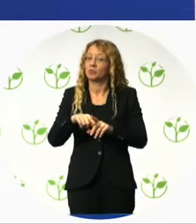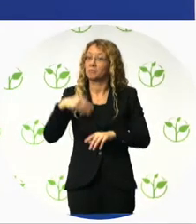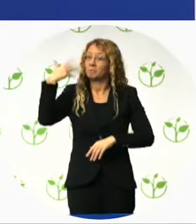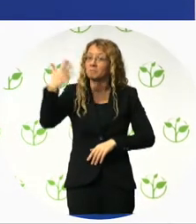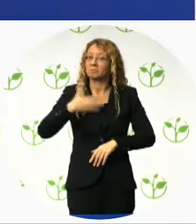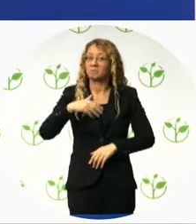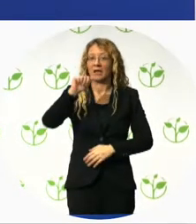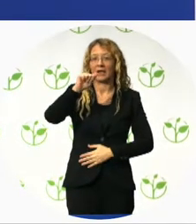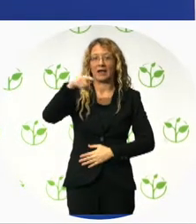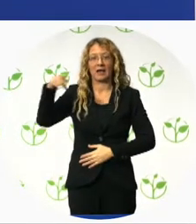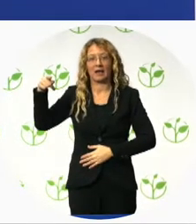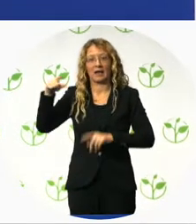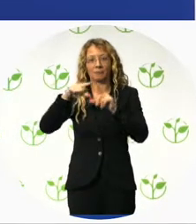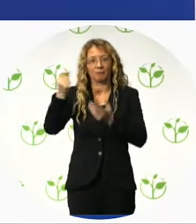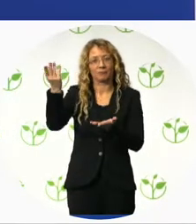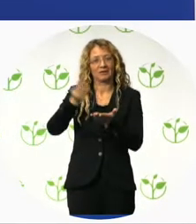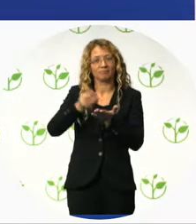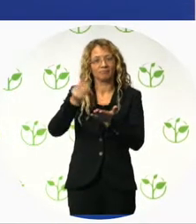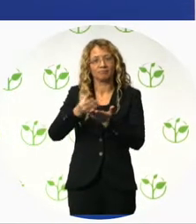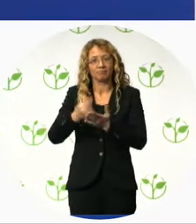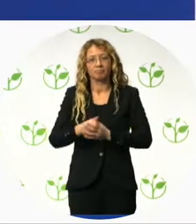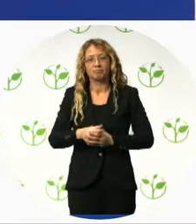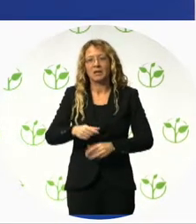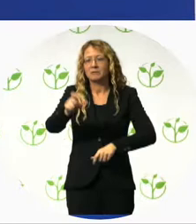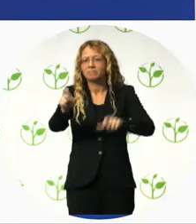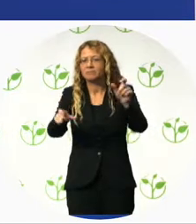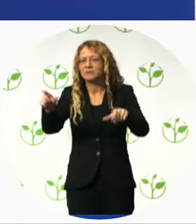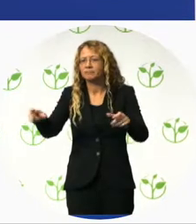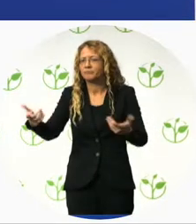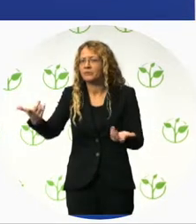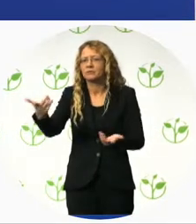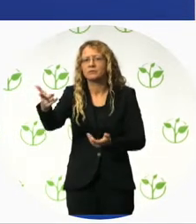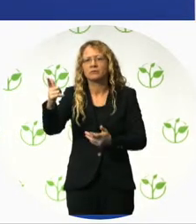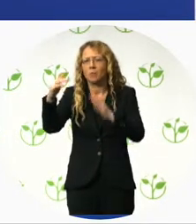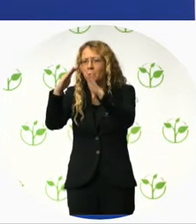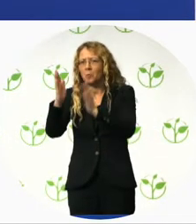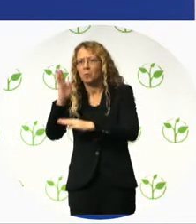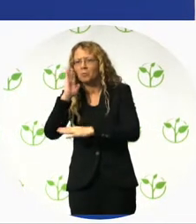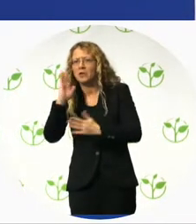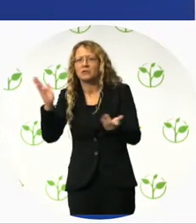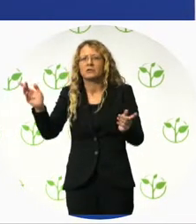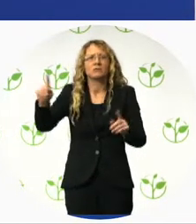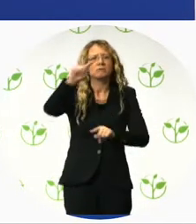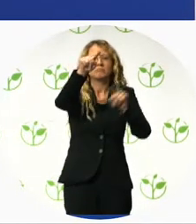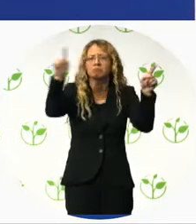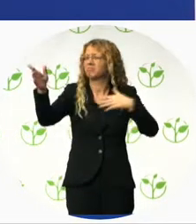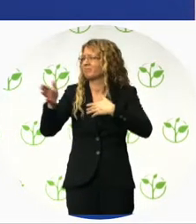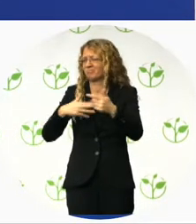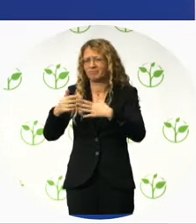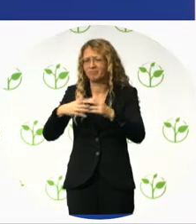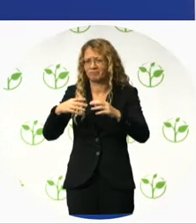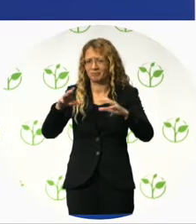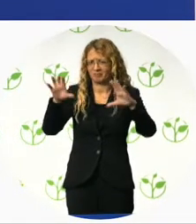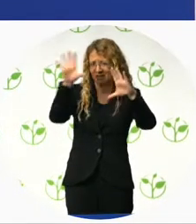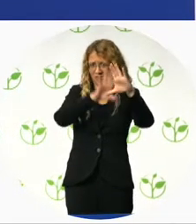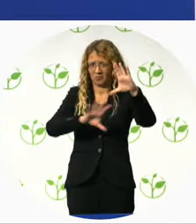or what city they are. It doesn't matter if they are in the 12 main cities that I already mentioned. because